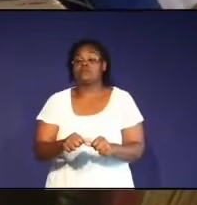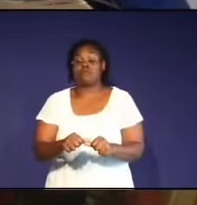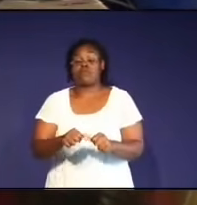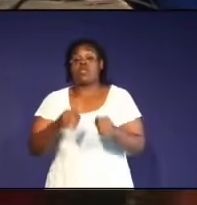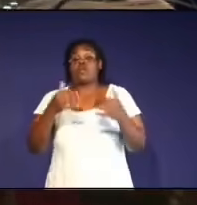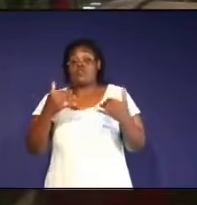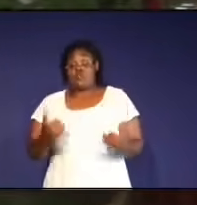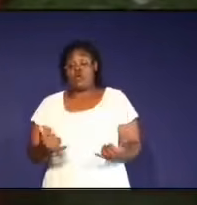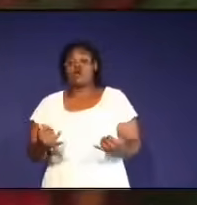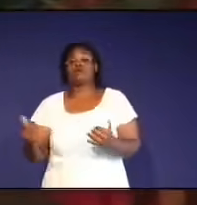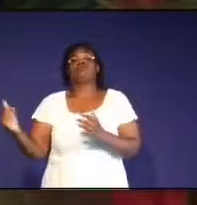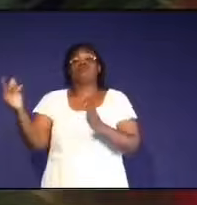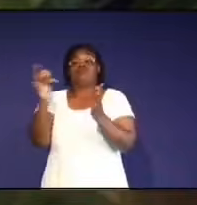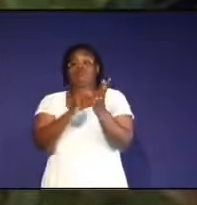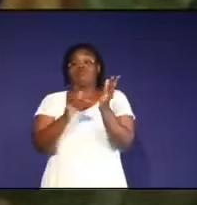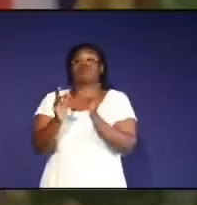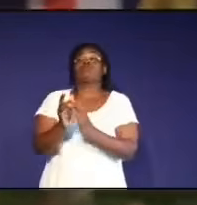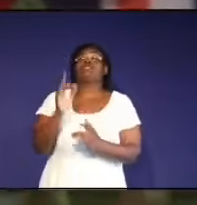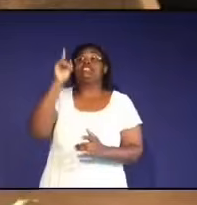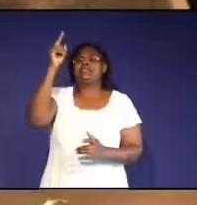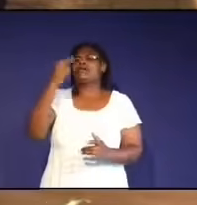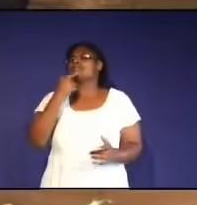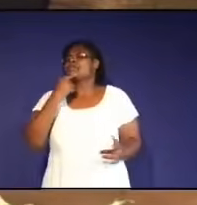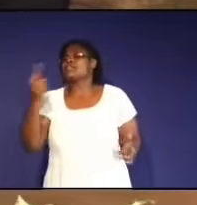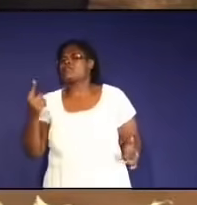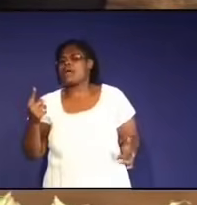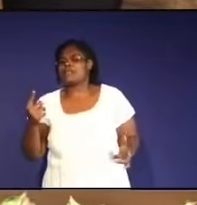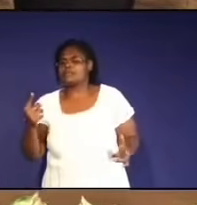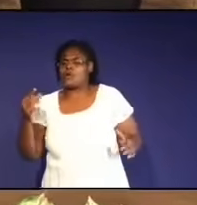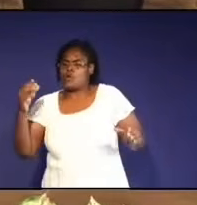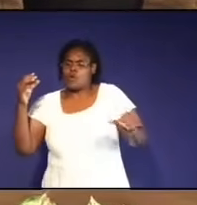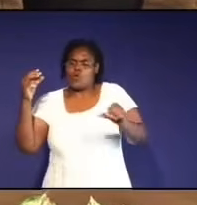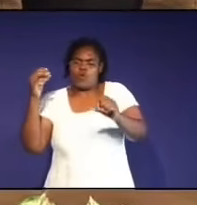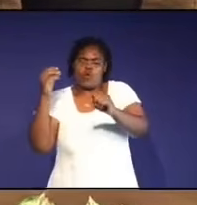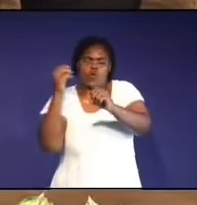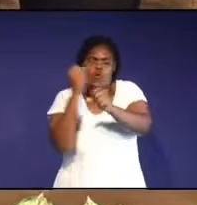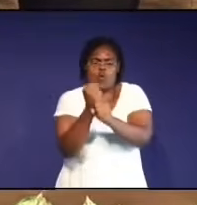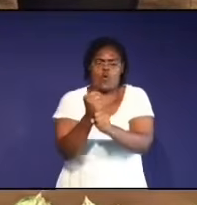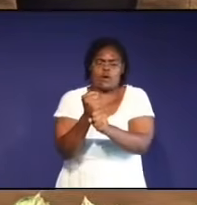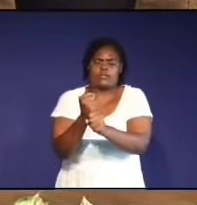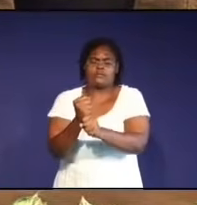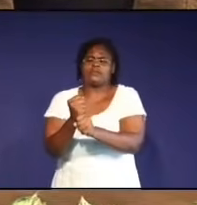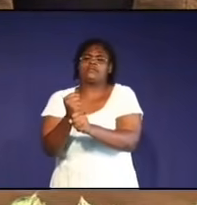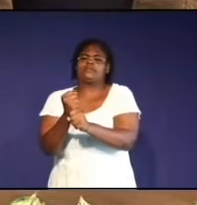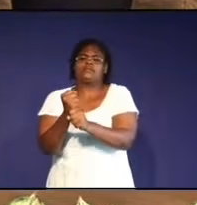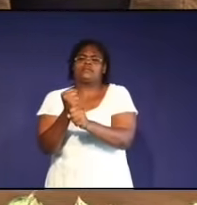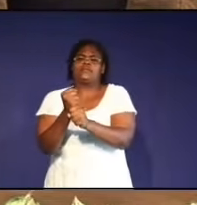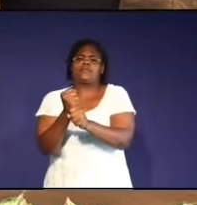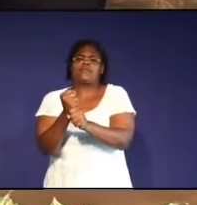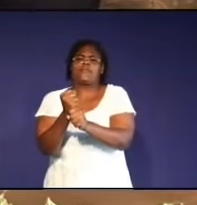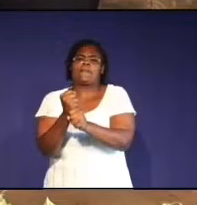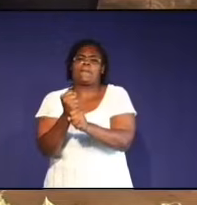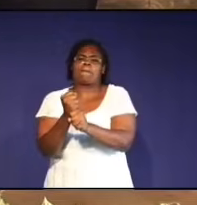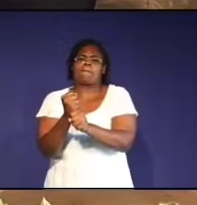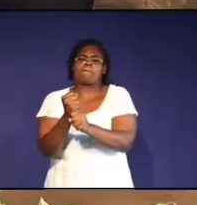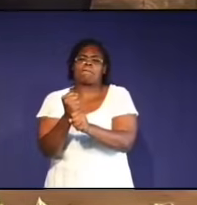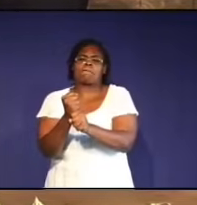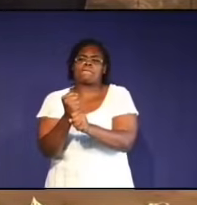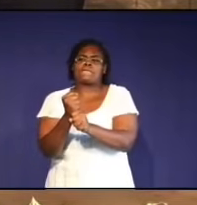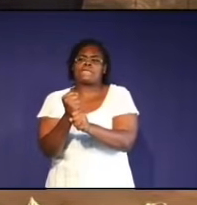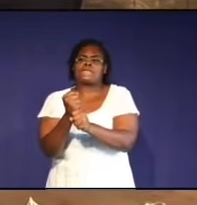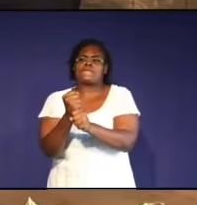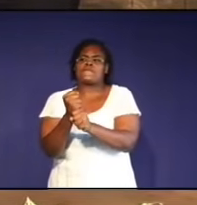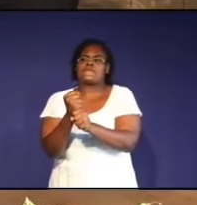Jesus to the prophet says, bind up the testimony, seal the law among my disciples.